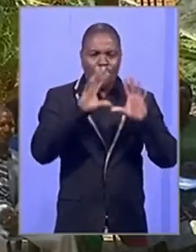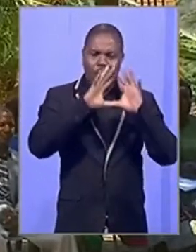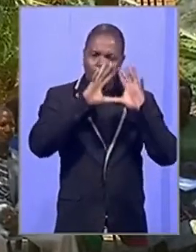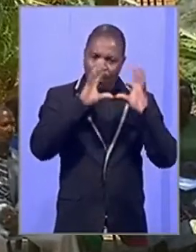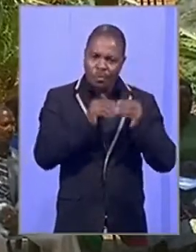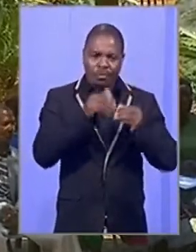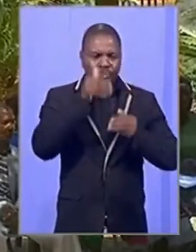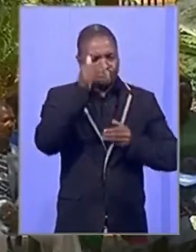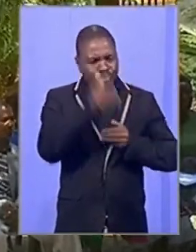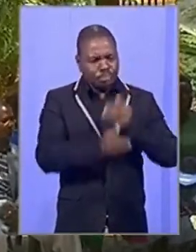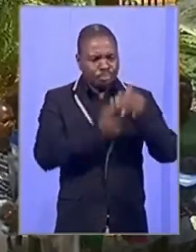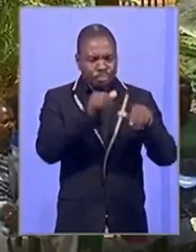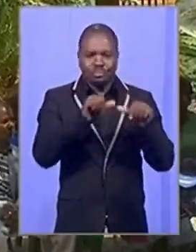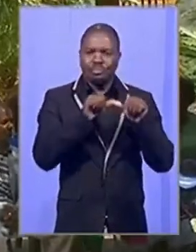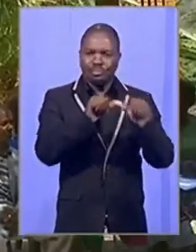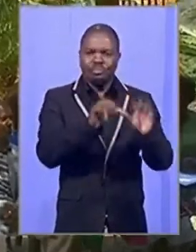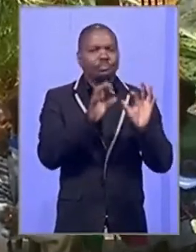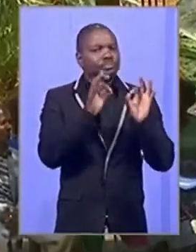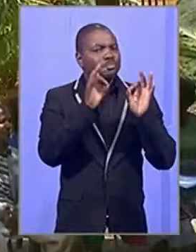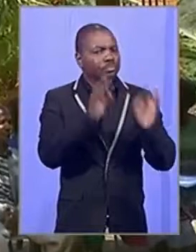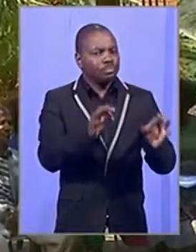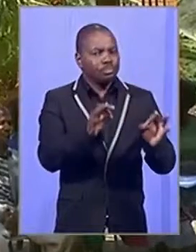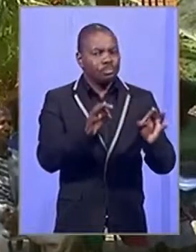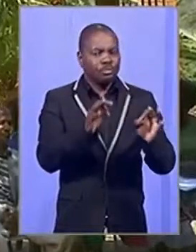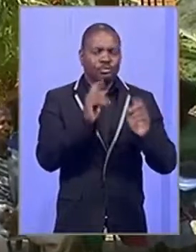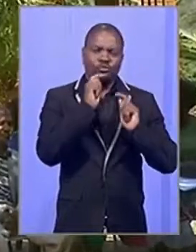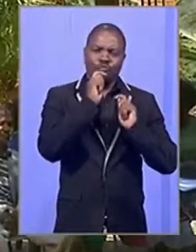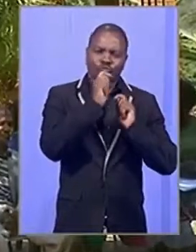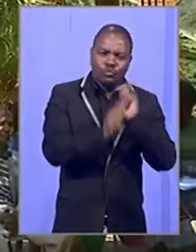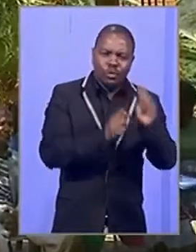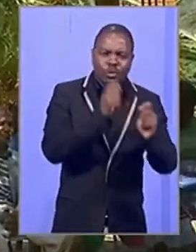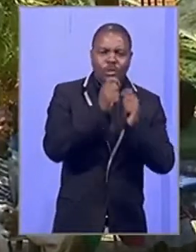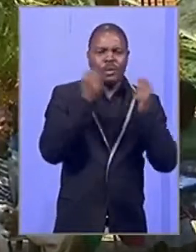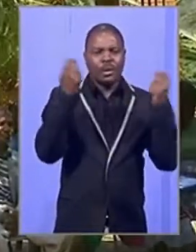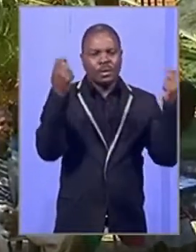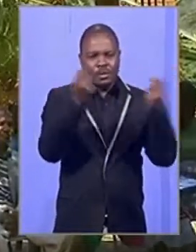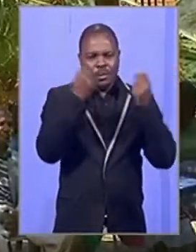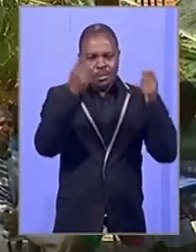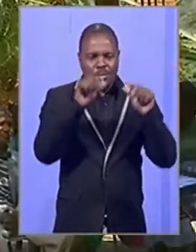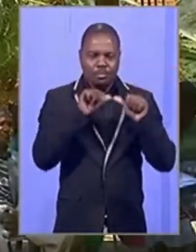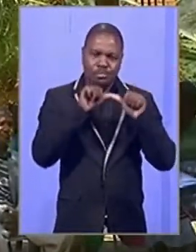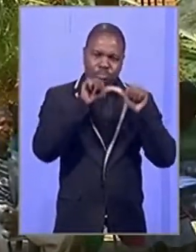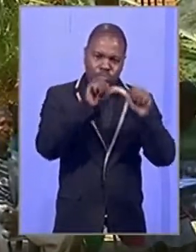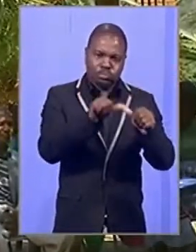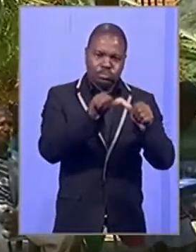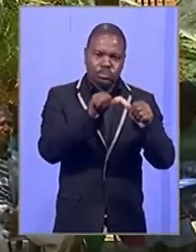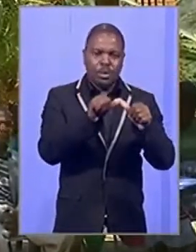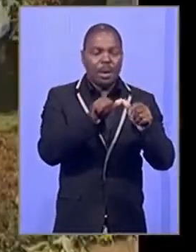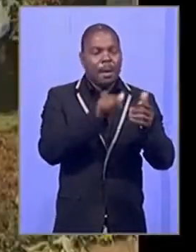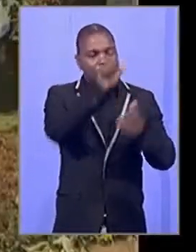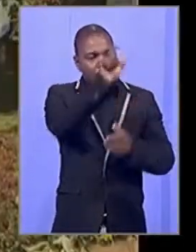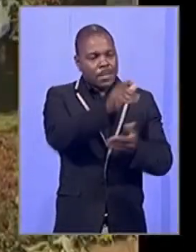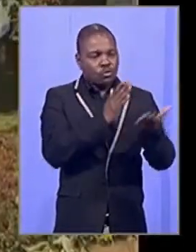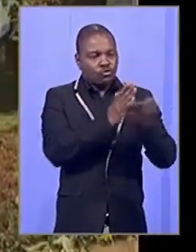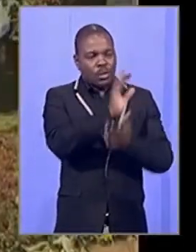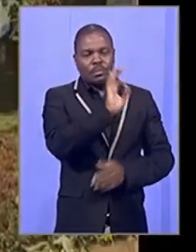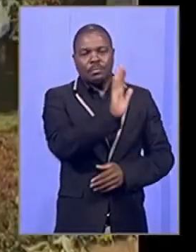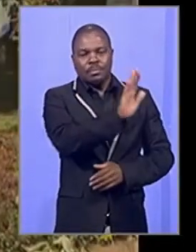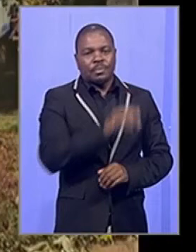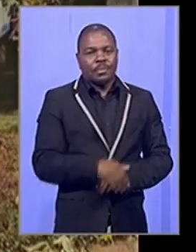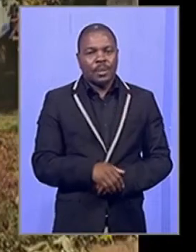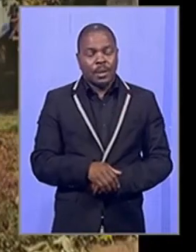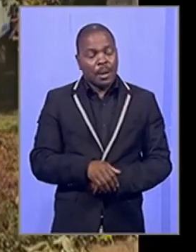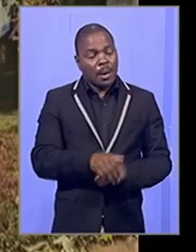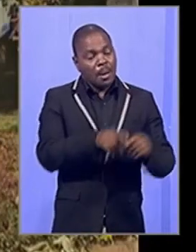di maemong a tšona. Our traditional ceremony e o tšwela pele with the right person. Ba ikemika le